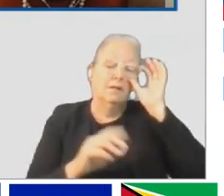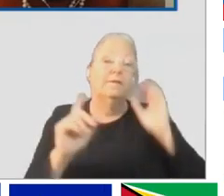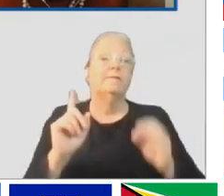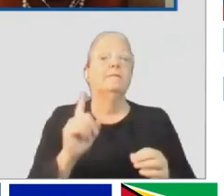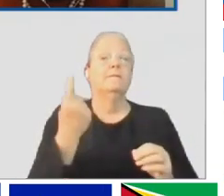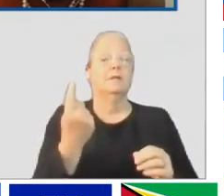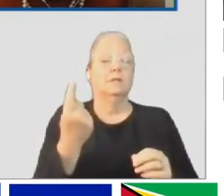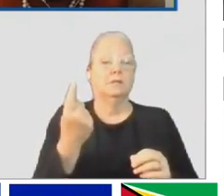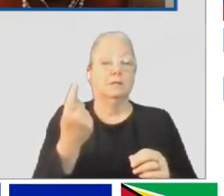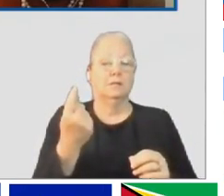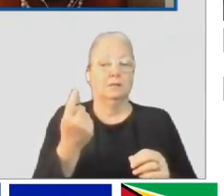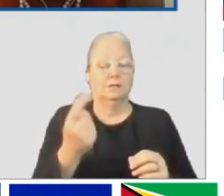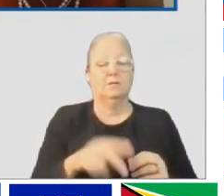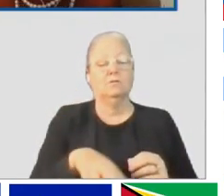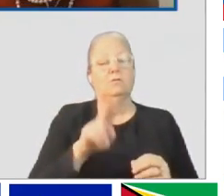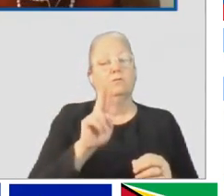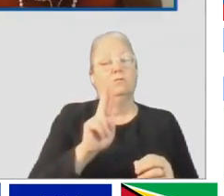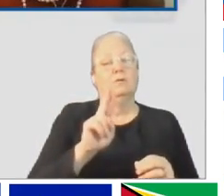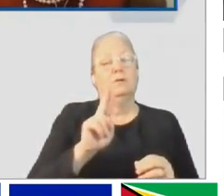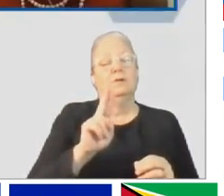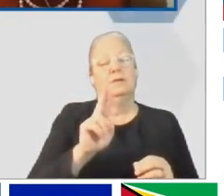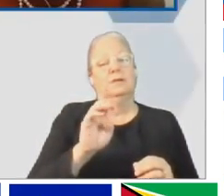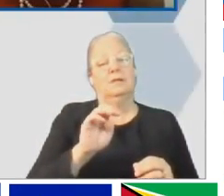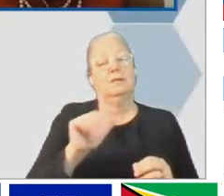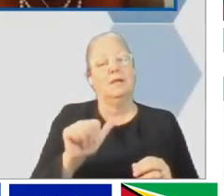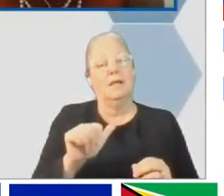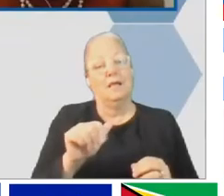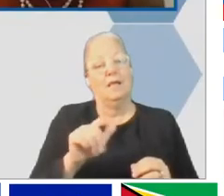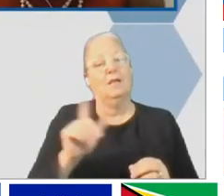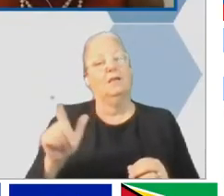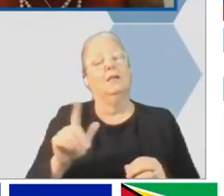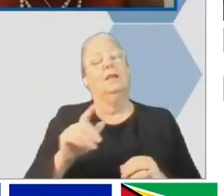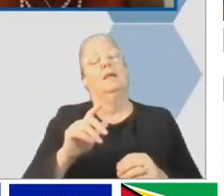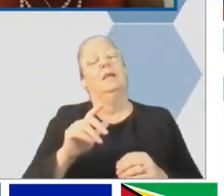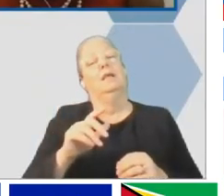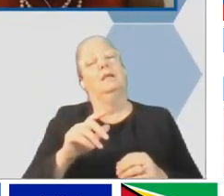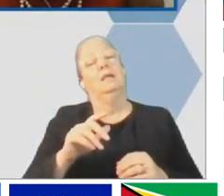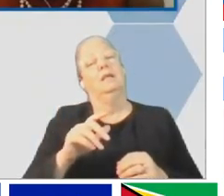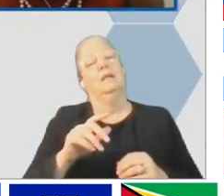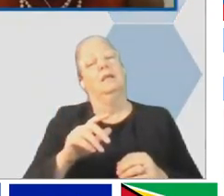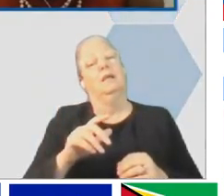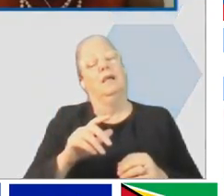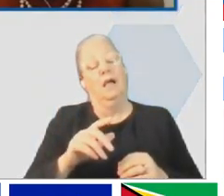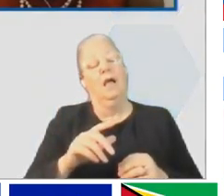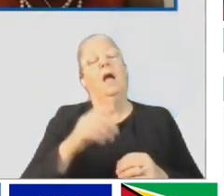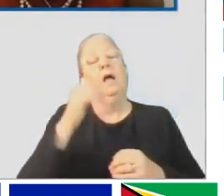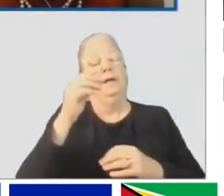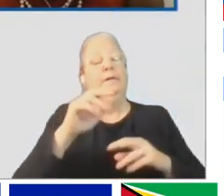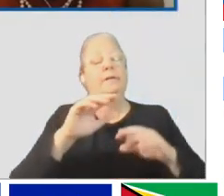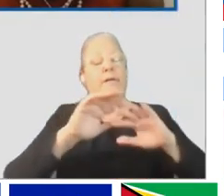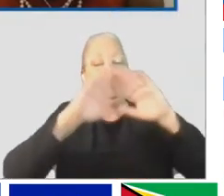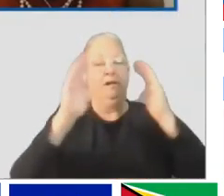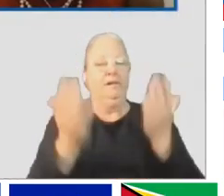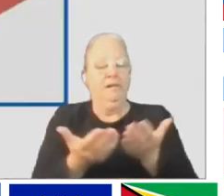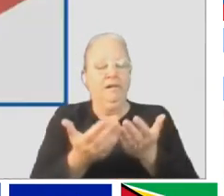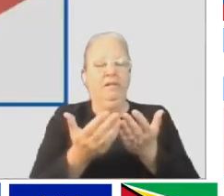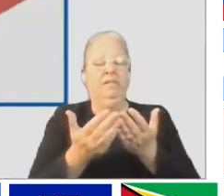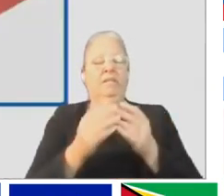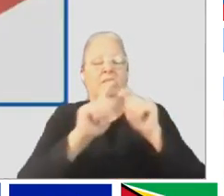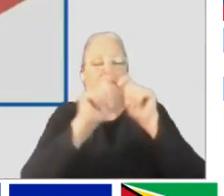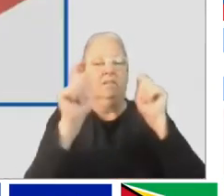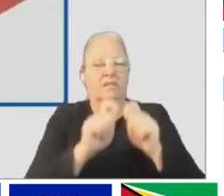Rhea Vieira from the International Federation of the Red Cross. Please take the floor.